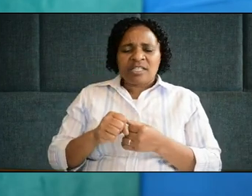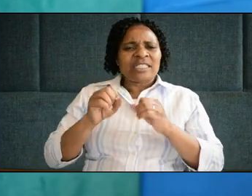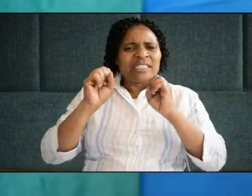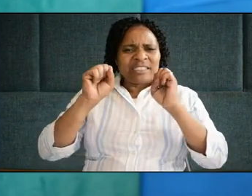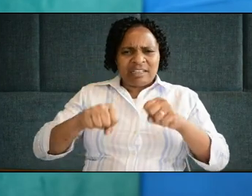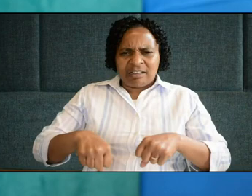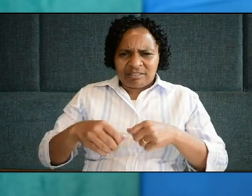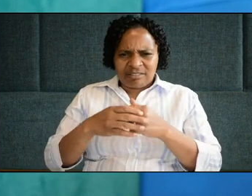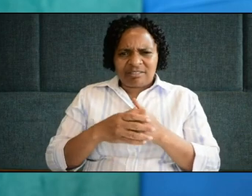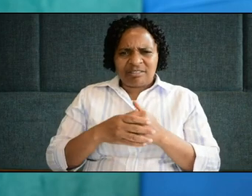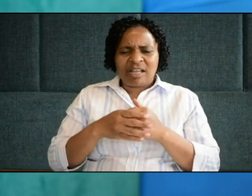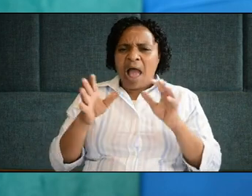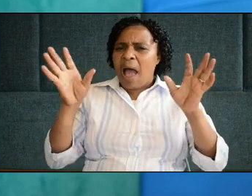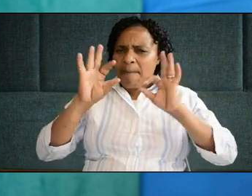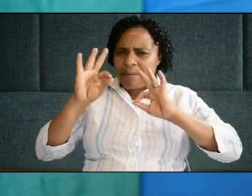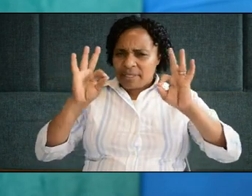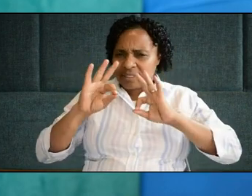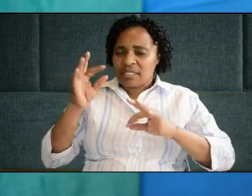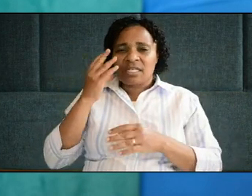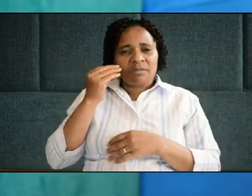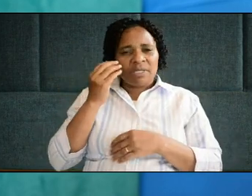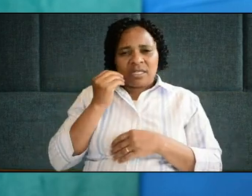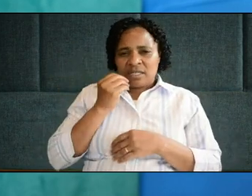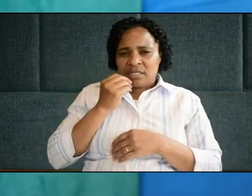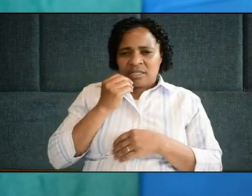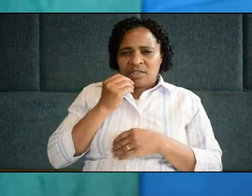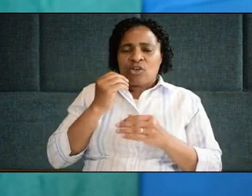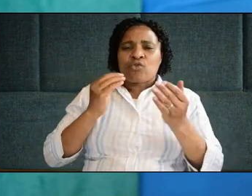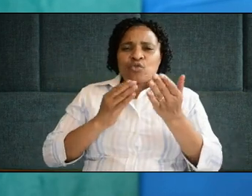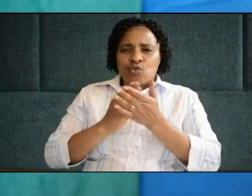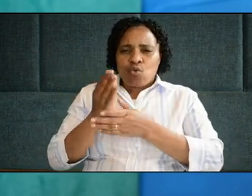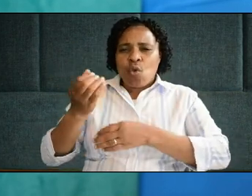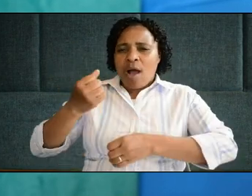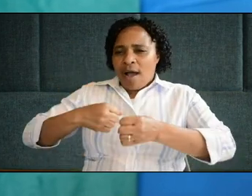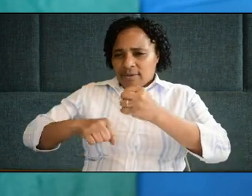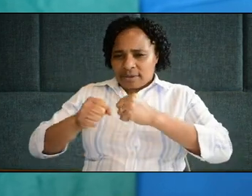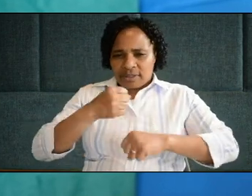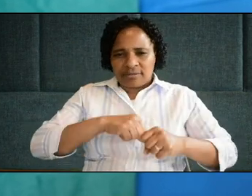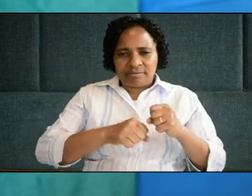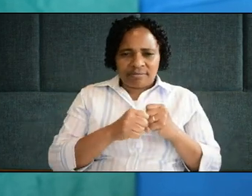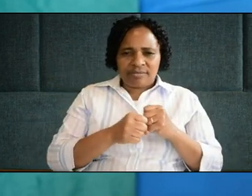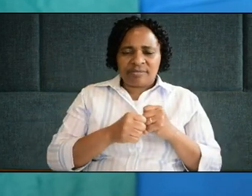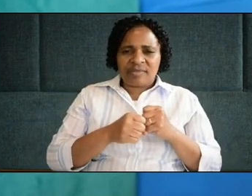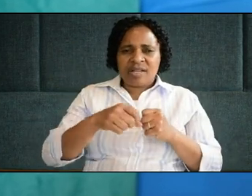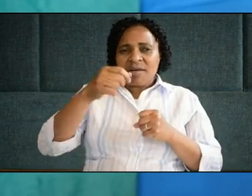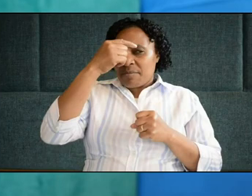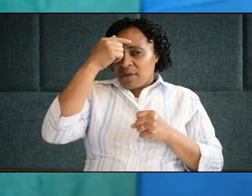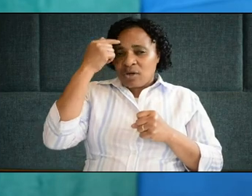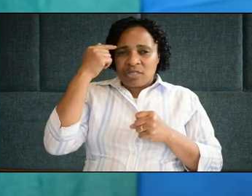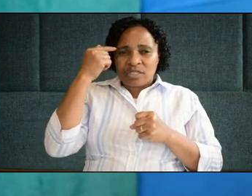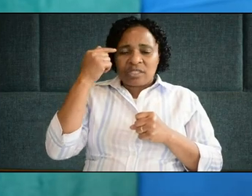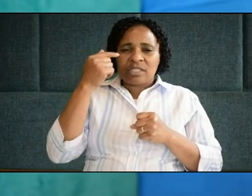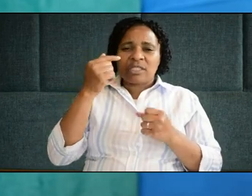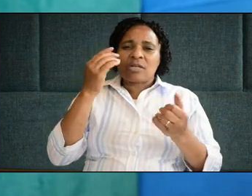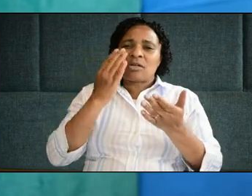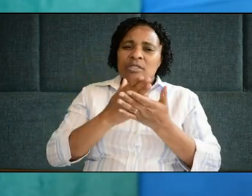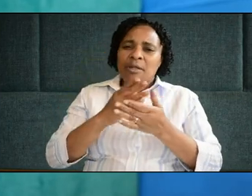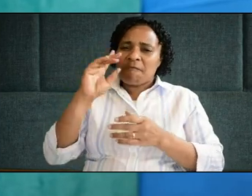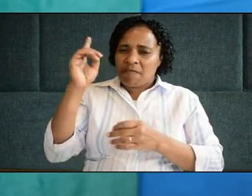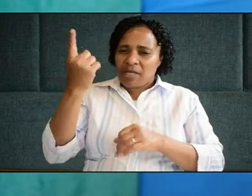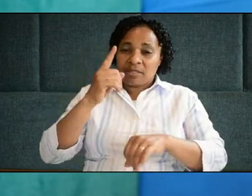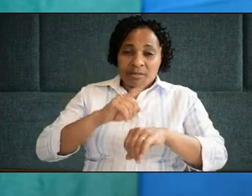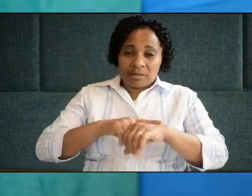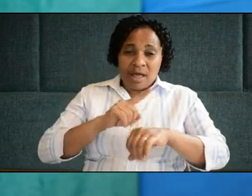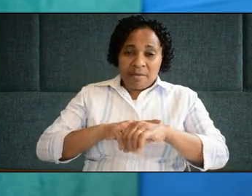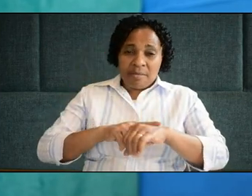just an amazing experience through acting. Because it was actually my first